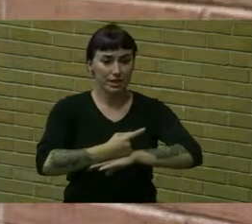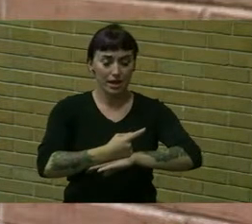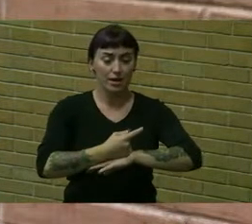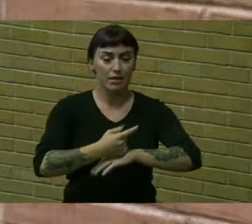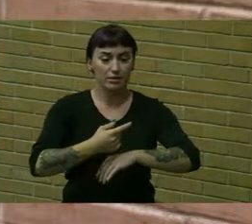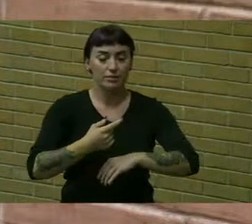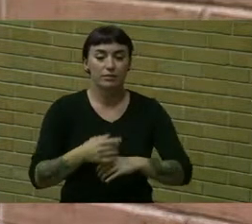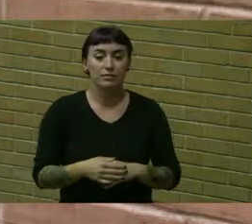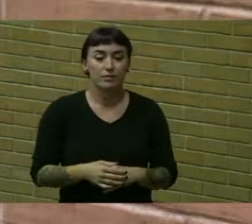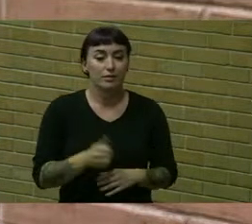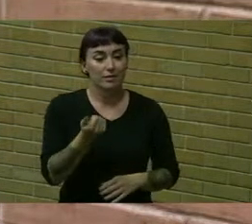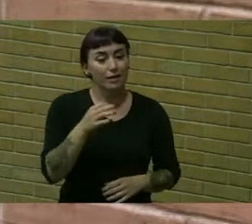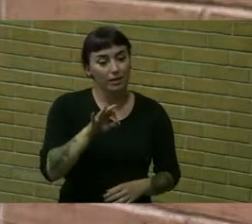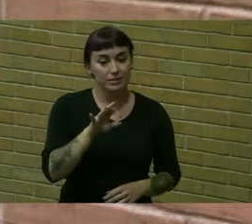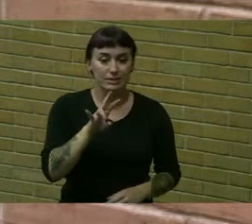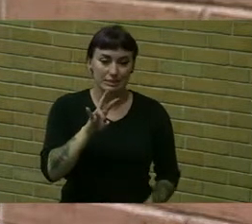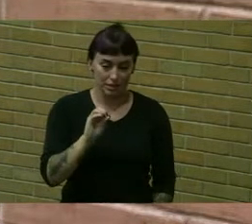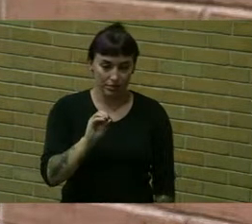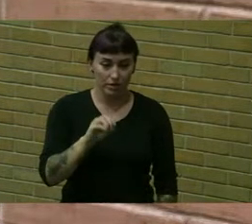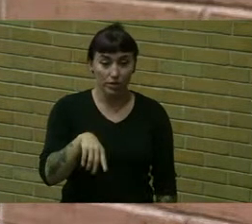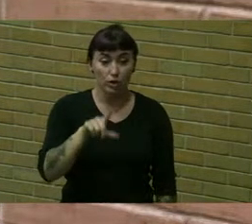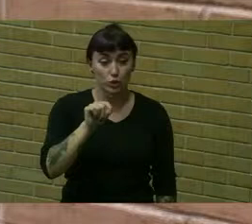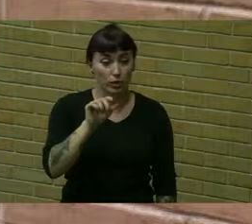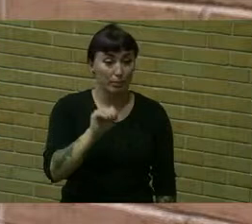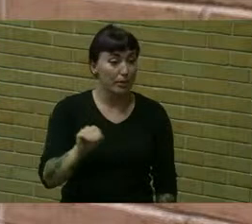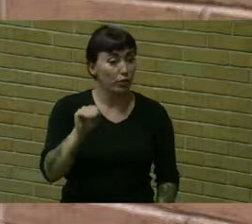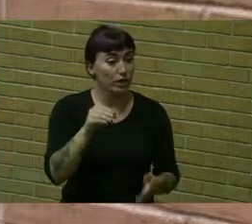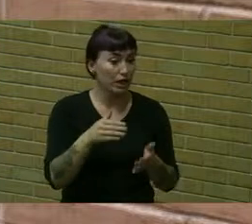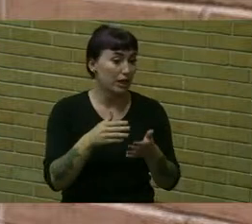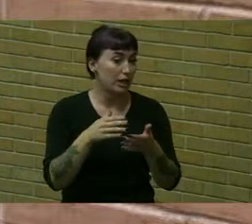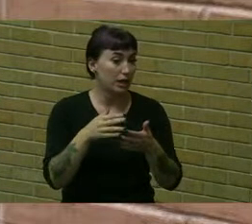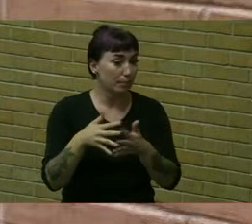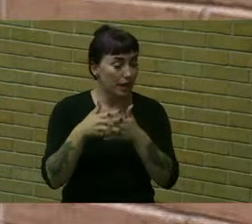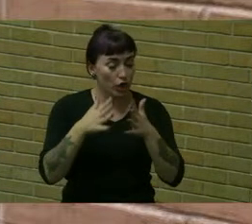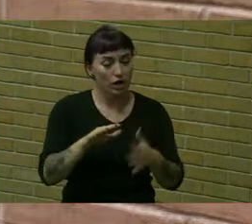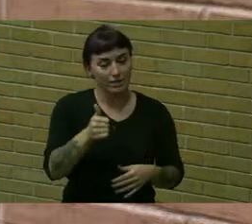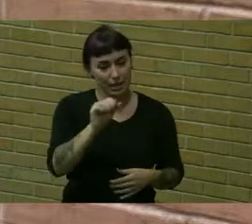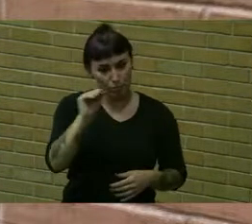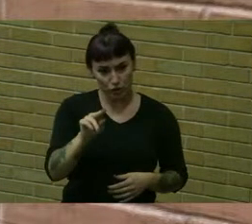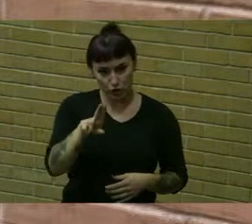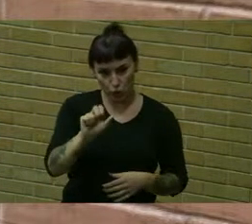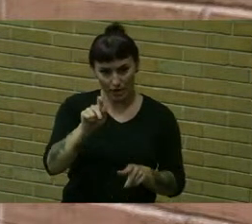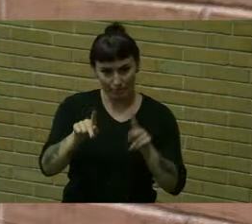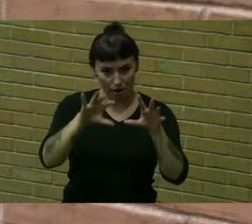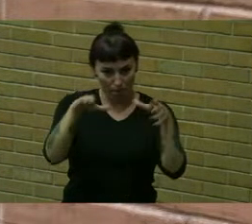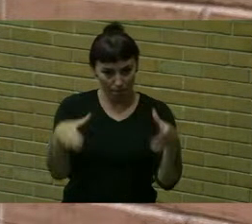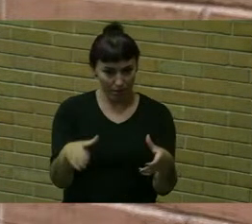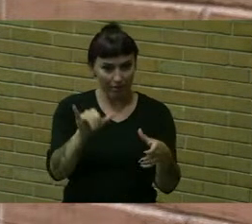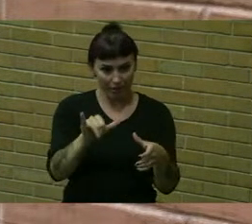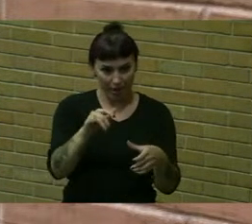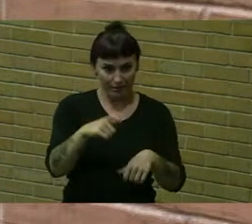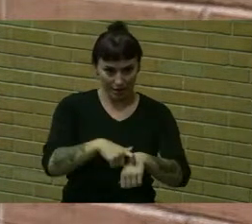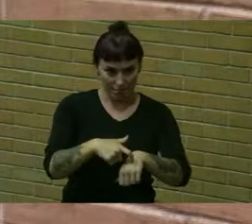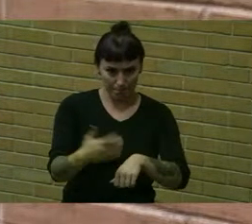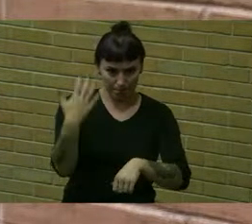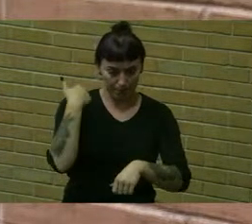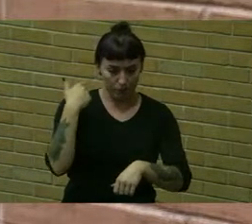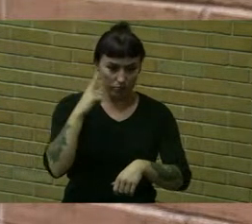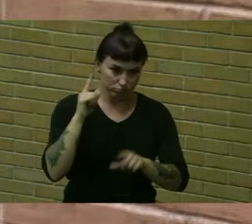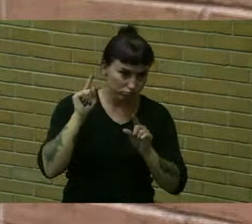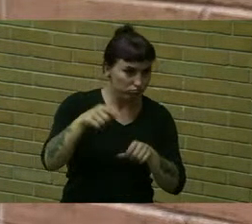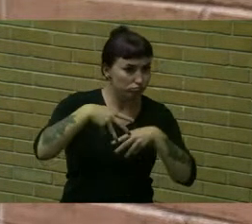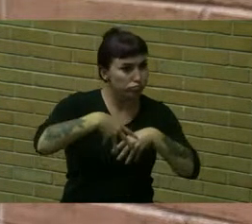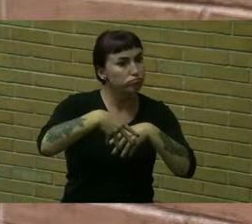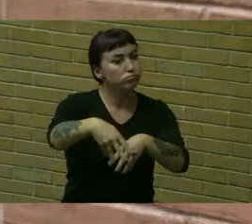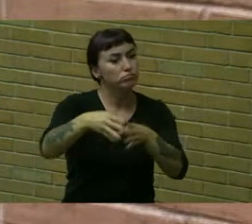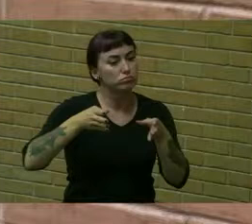whereas on this day in 1970, 20 million Americans, 10% of the US population at the time, took to the